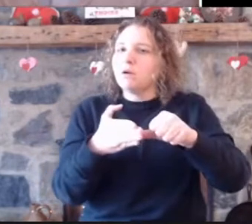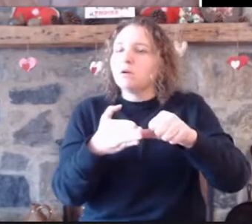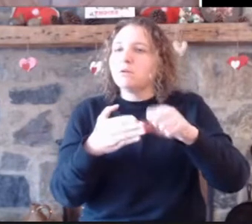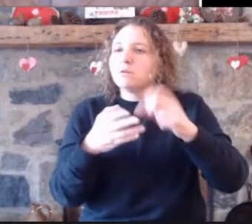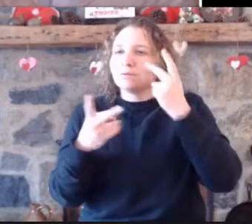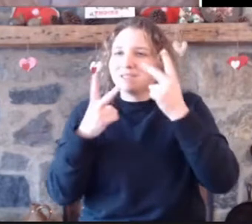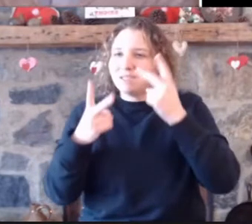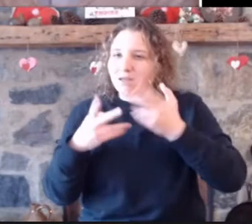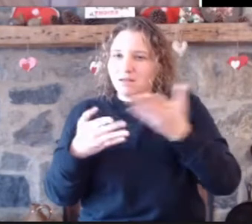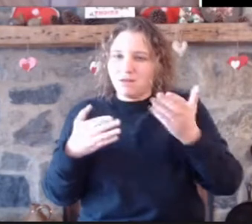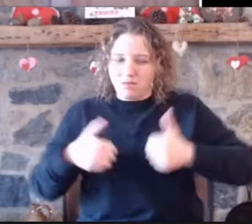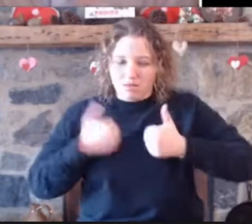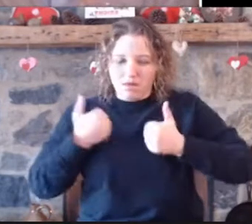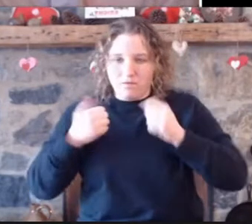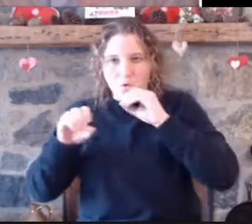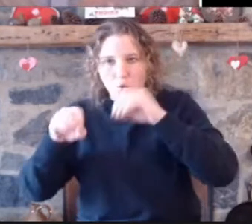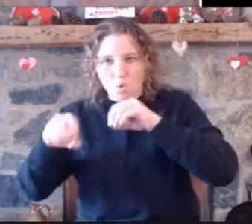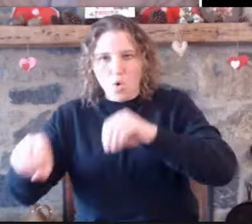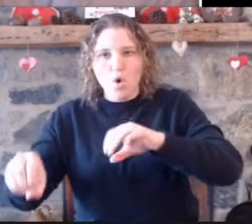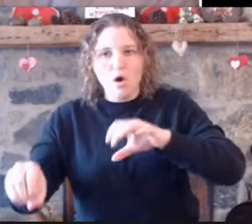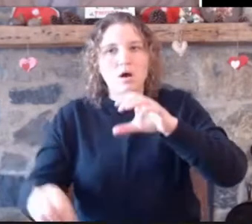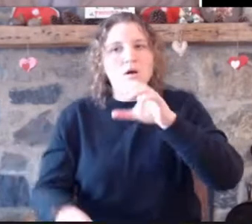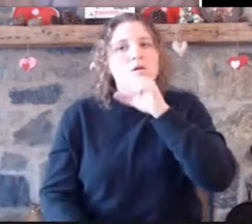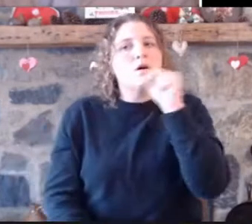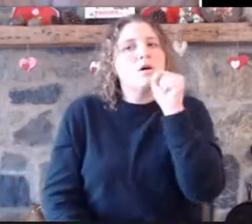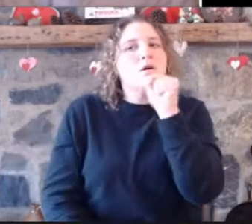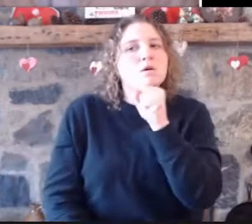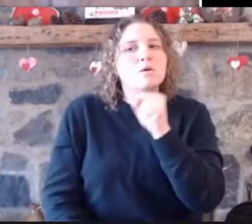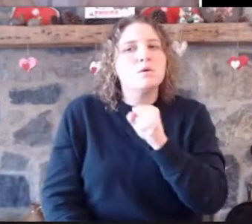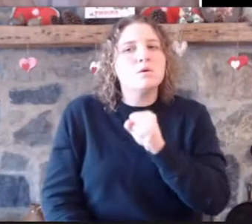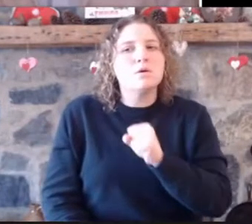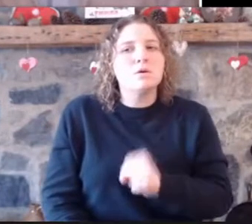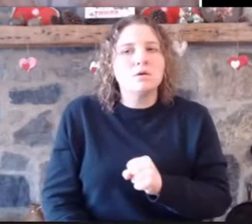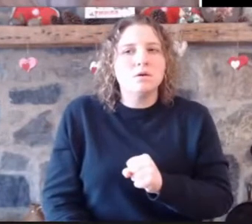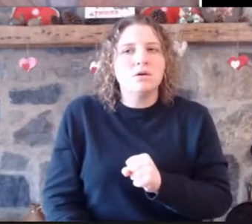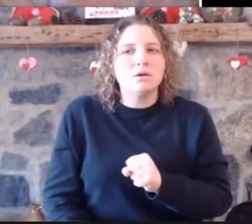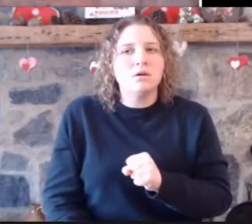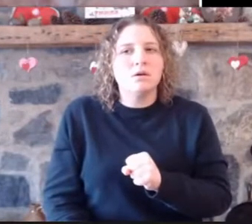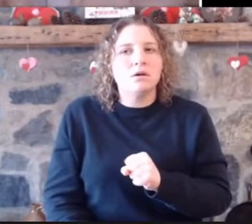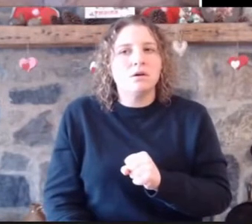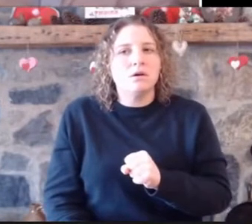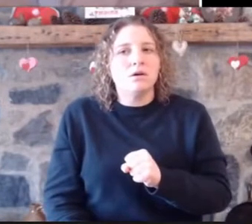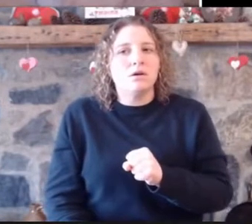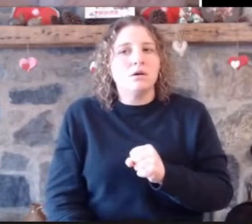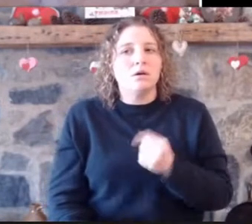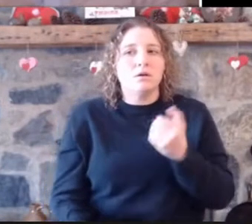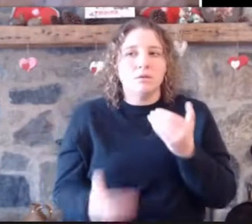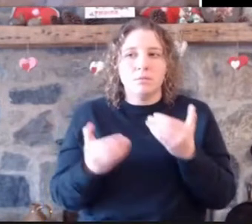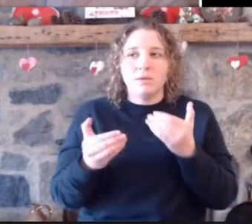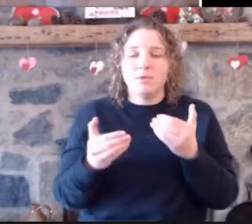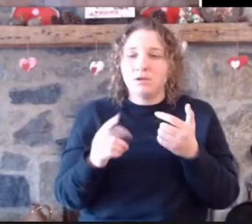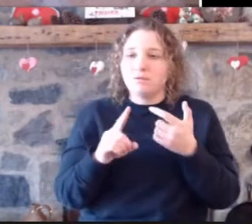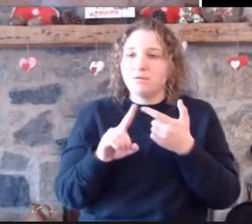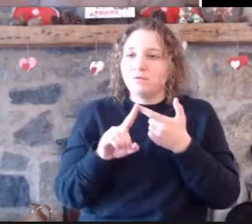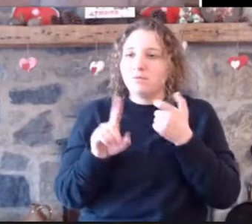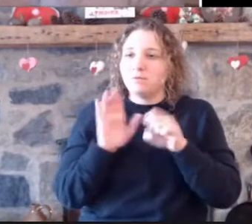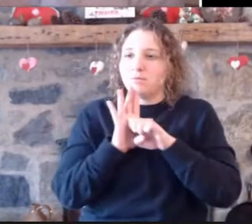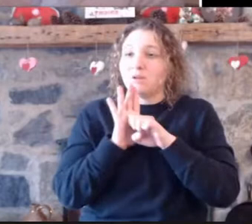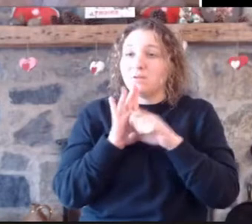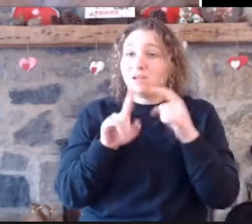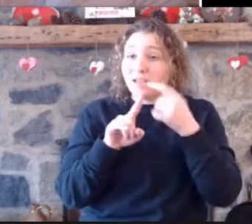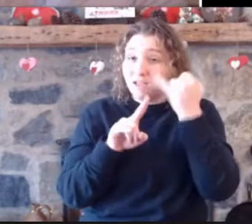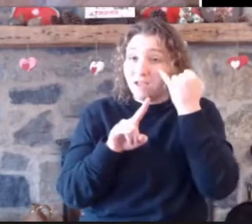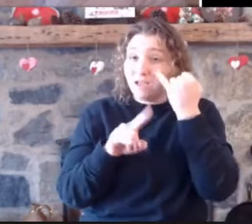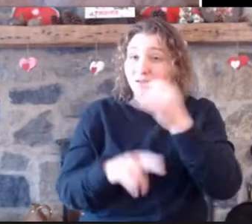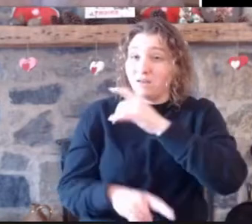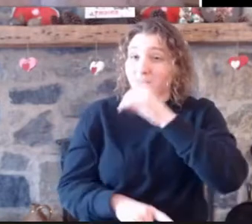living in the ocean that are extreme age that may even well be, for example, if it is a plesiosaur,